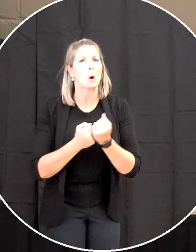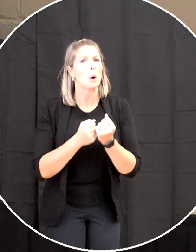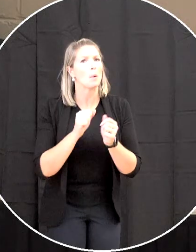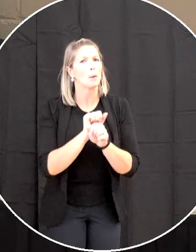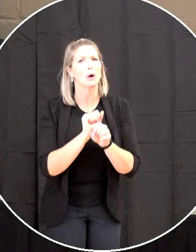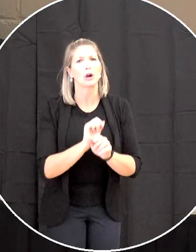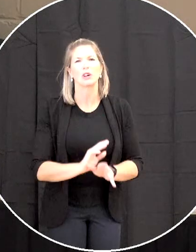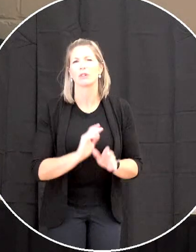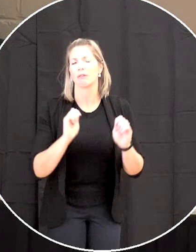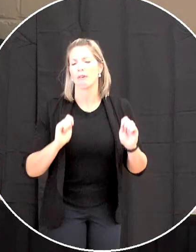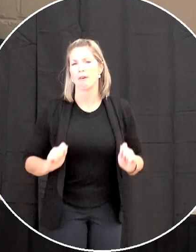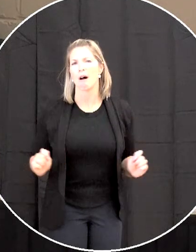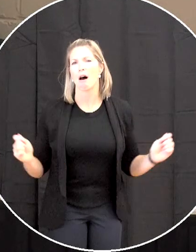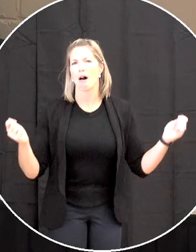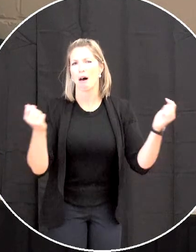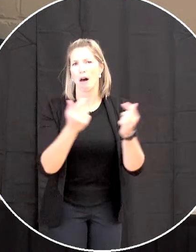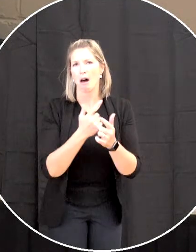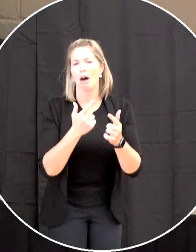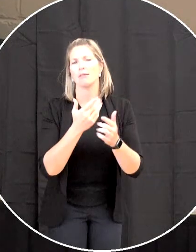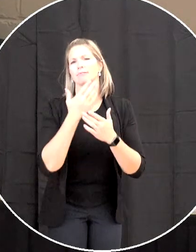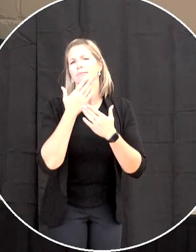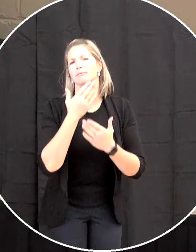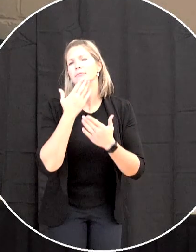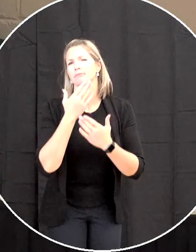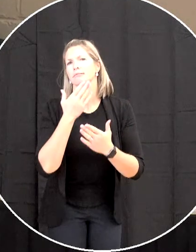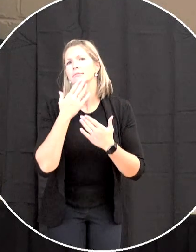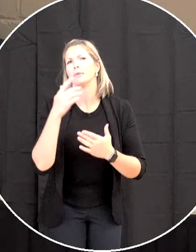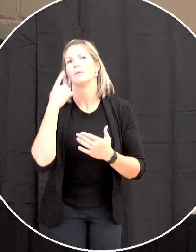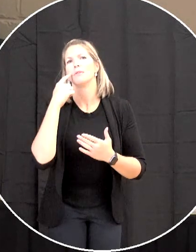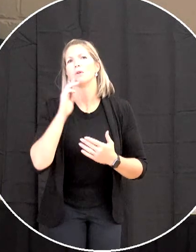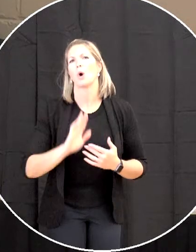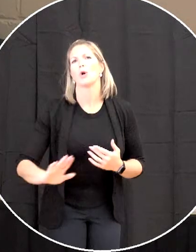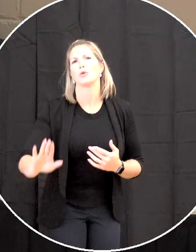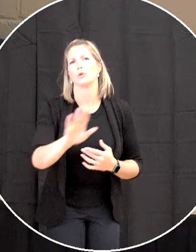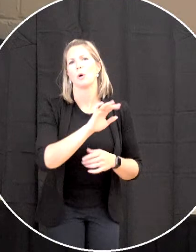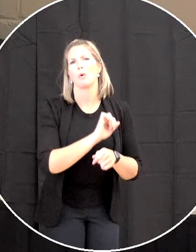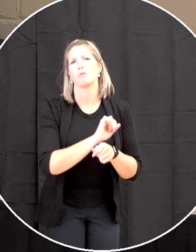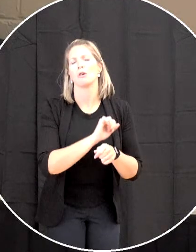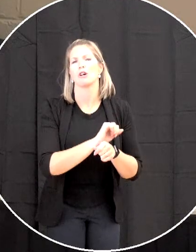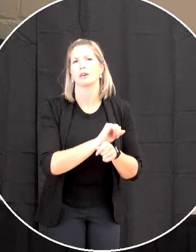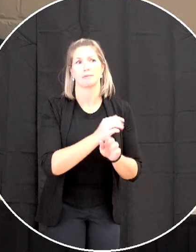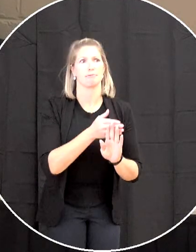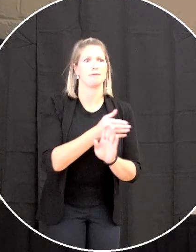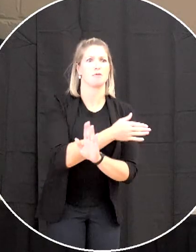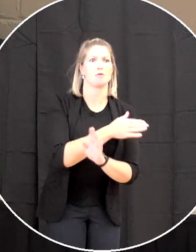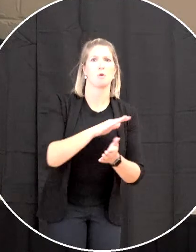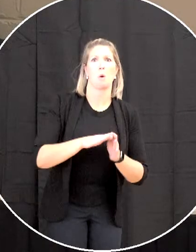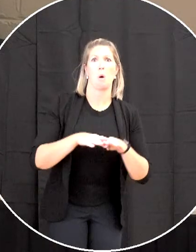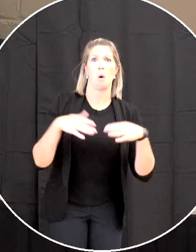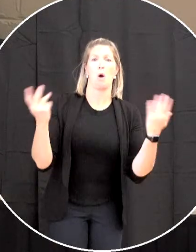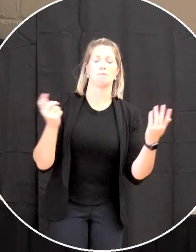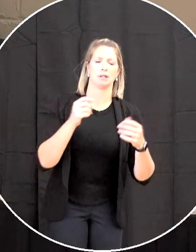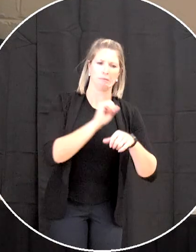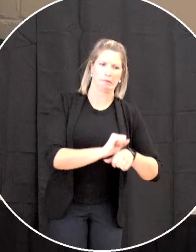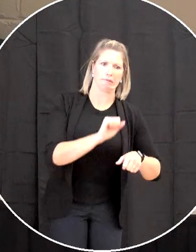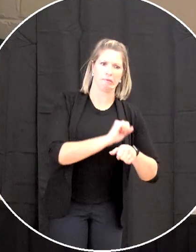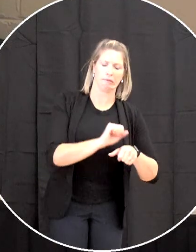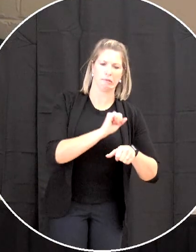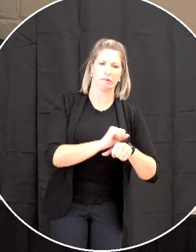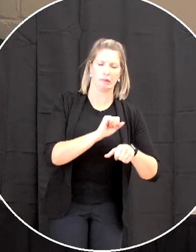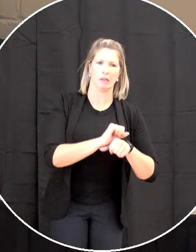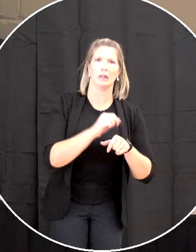in the schools, have really done in order to get schools ready for this year, and schools ready in a really, really challenging time